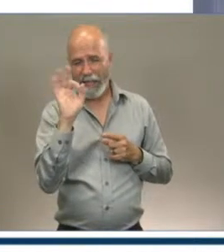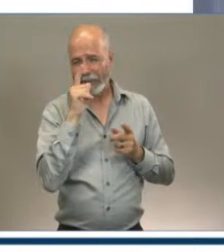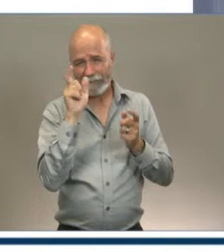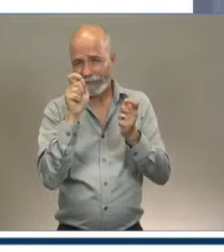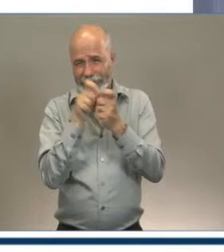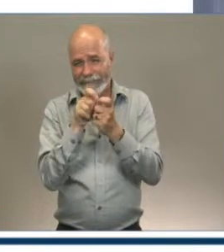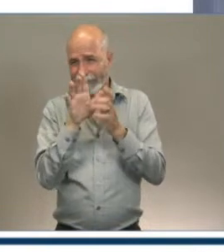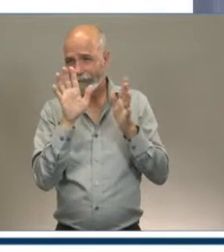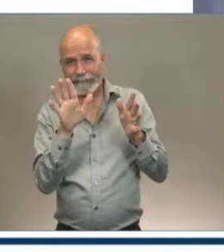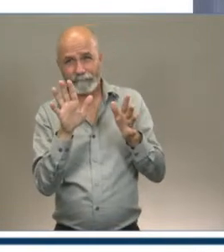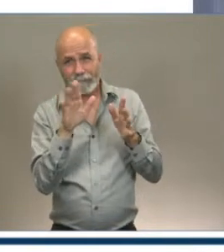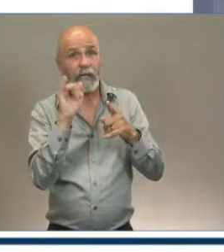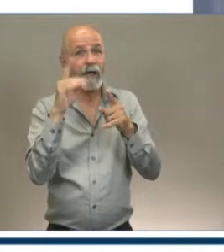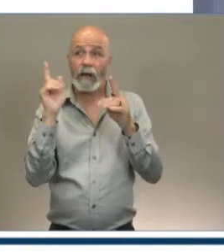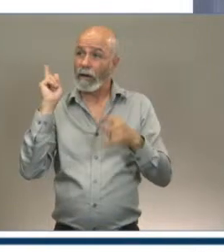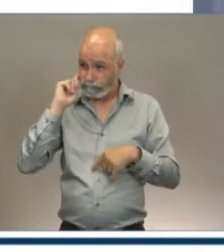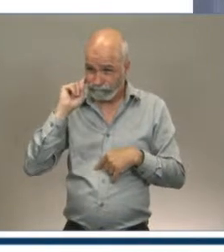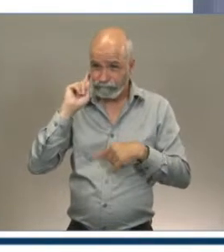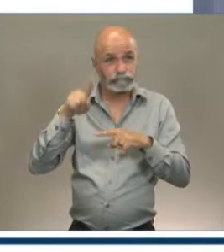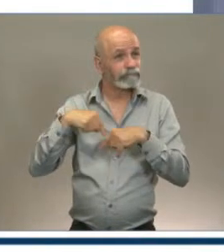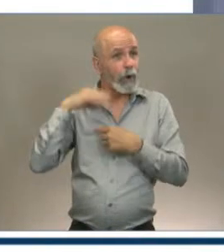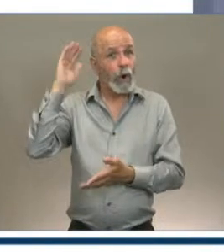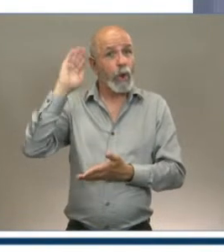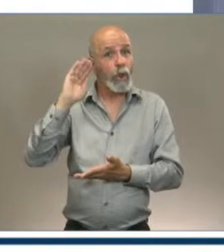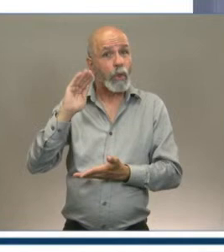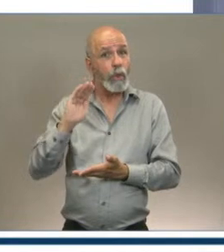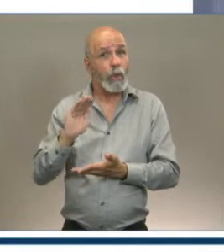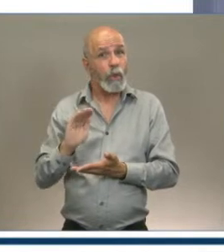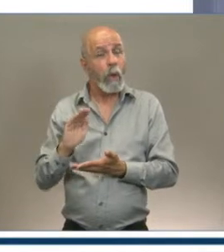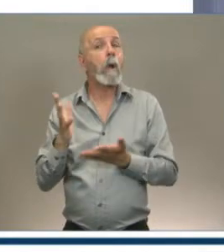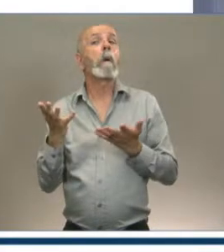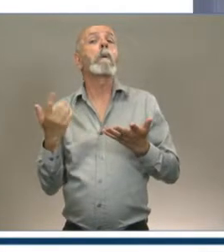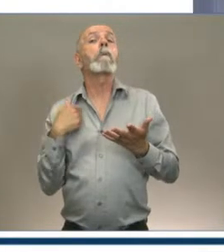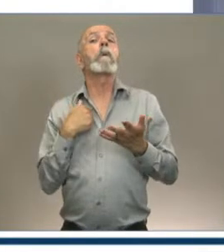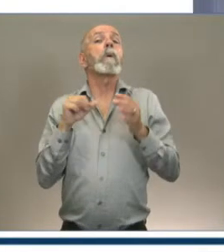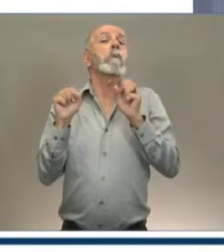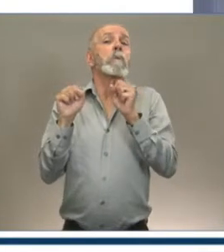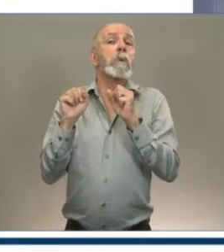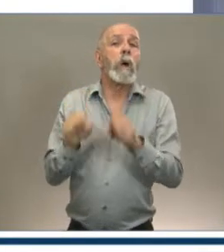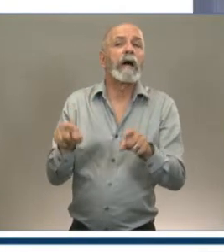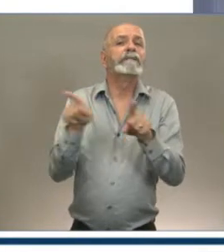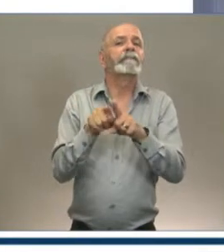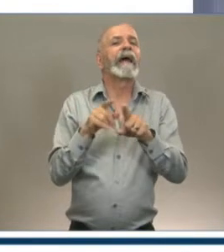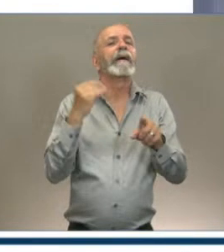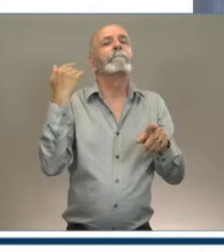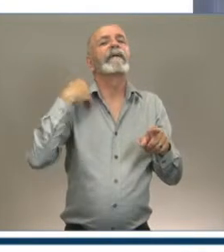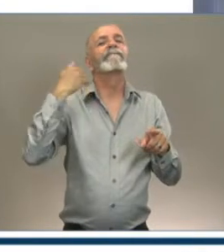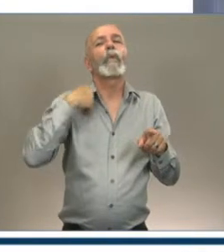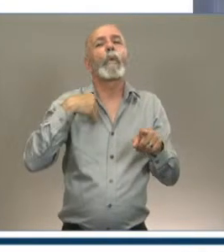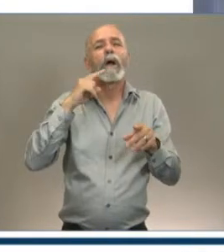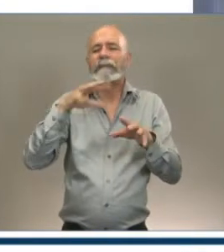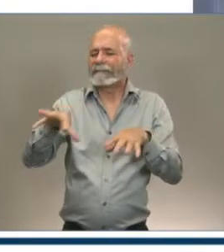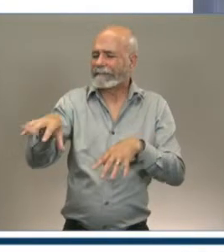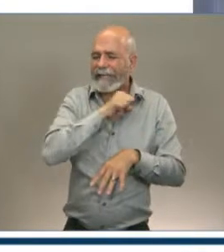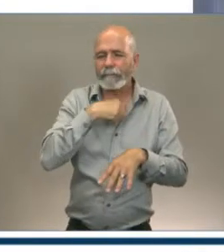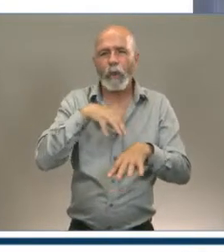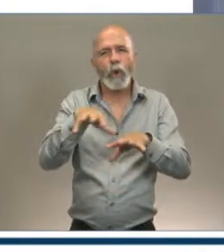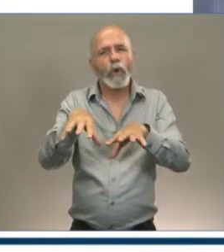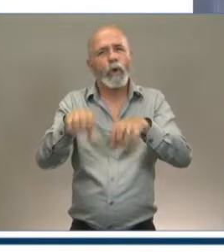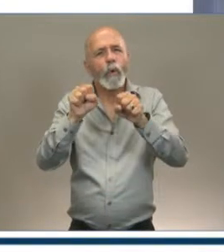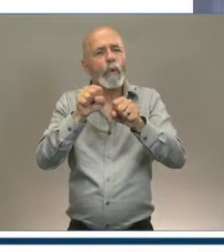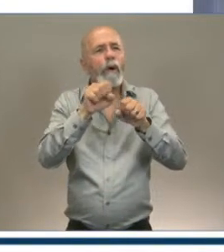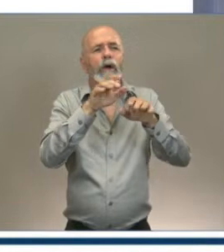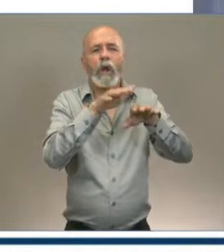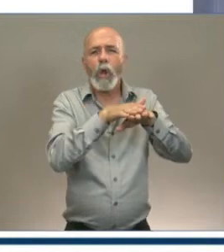restrictions, we'll be able to have something in place, and like we did last time when we open up, it'll be a lot